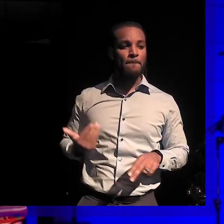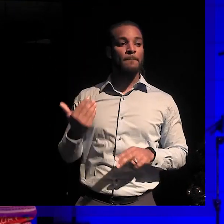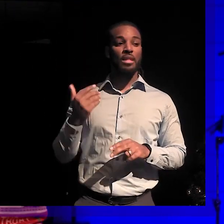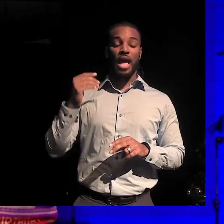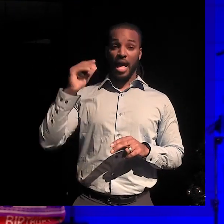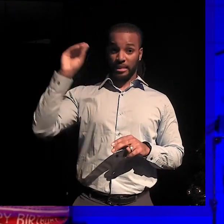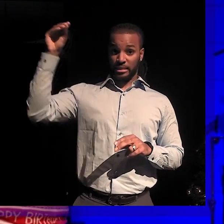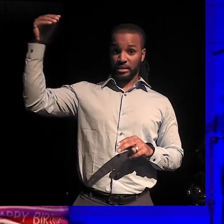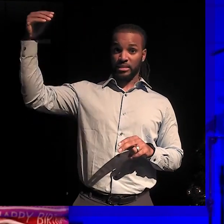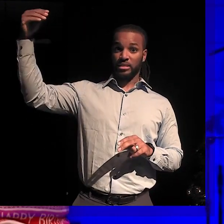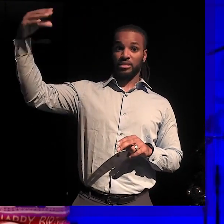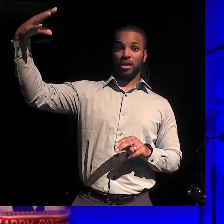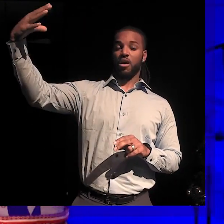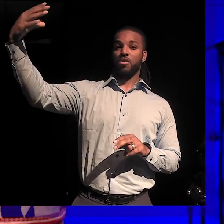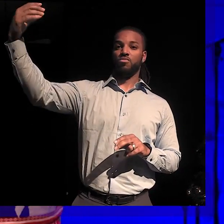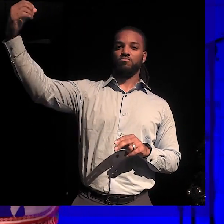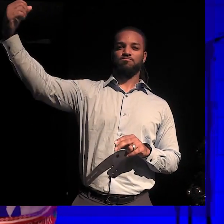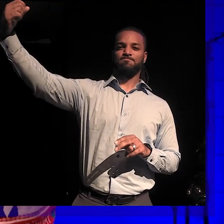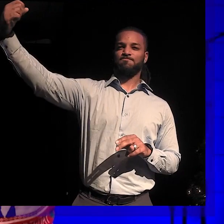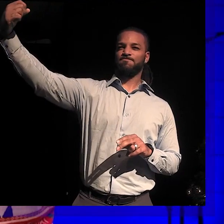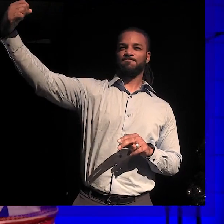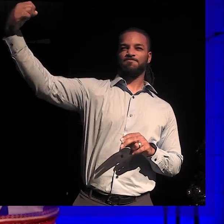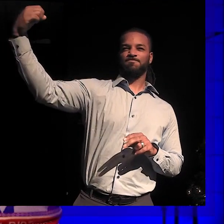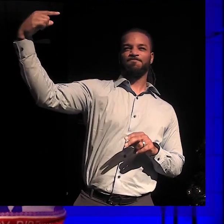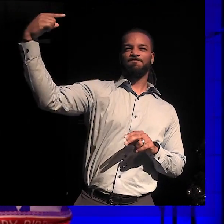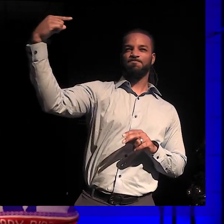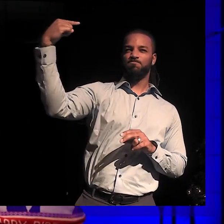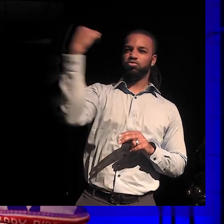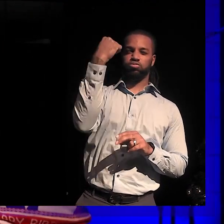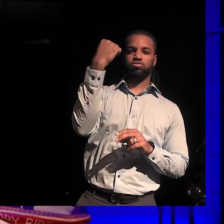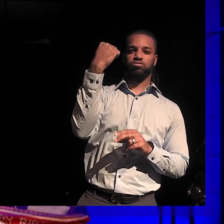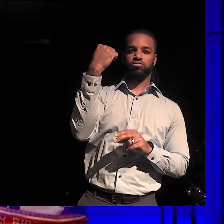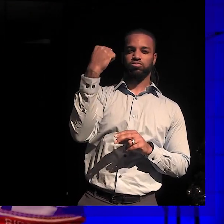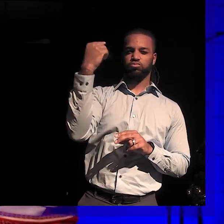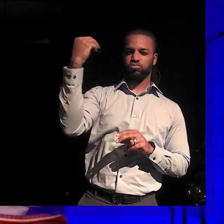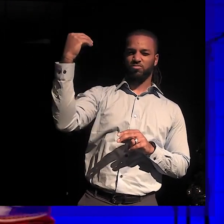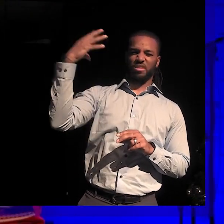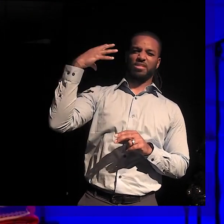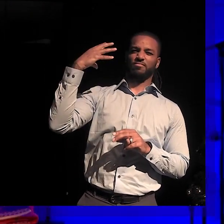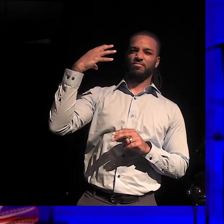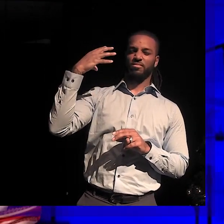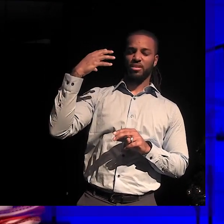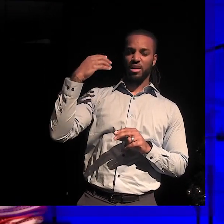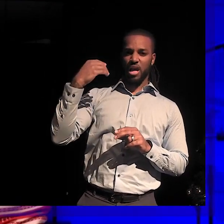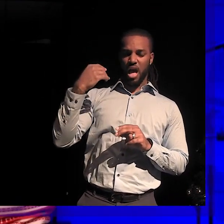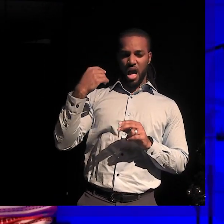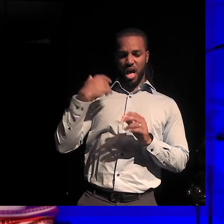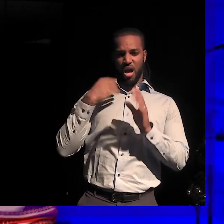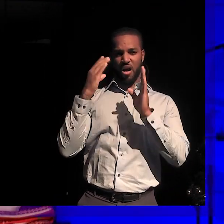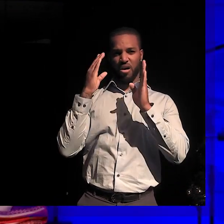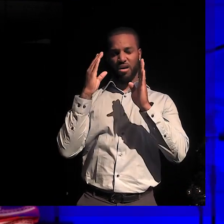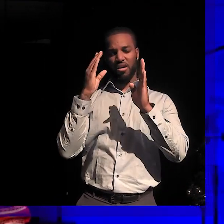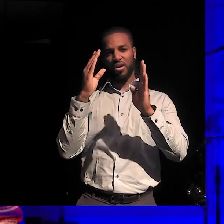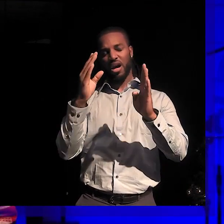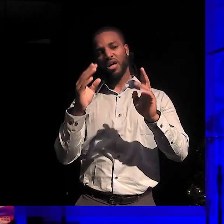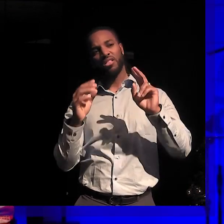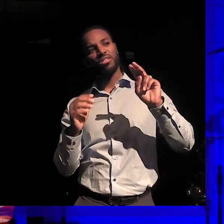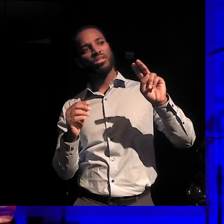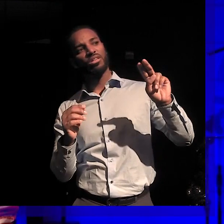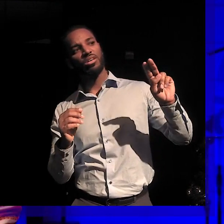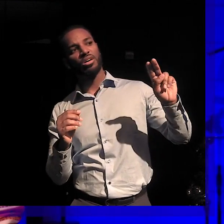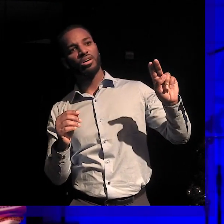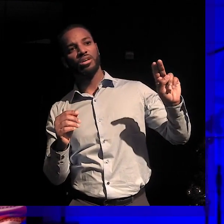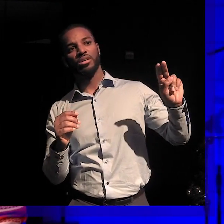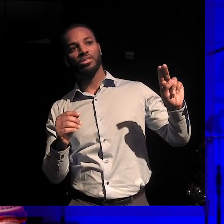a sunbeam fired right through the trees and hit me square in the eyes. And I looked down the train hallway, and the sun